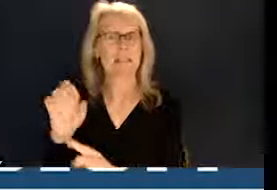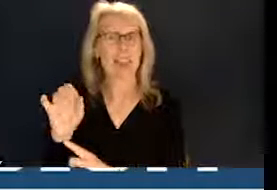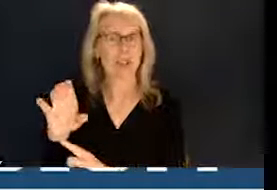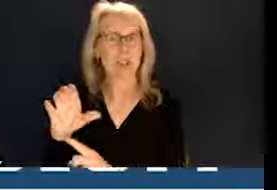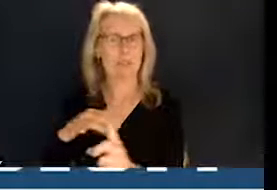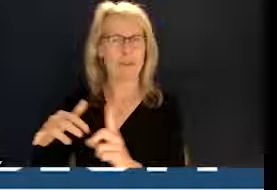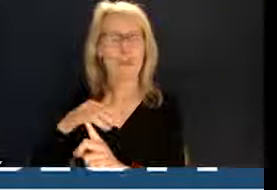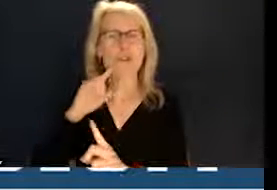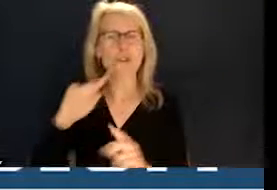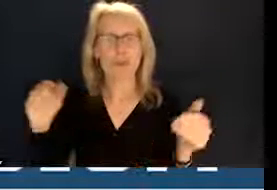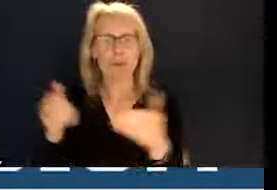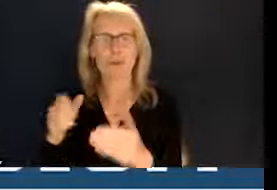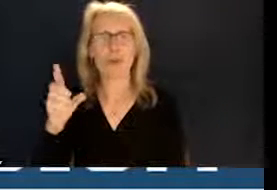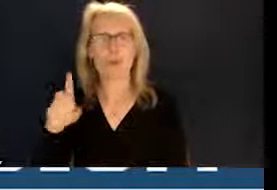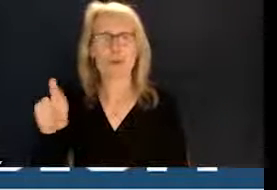introducing Dr. Schell.